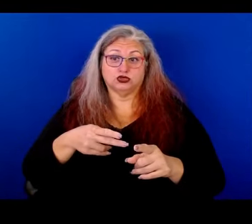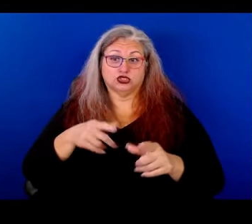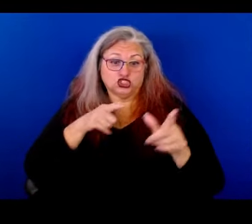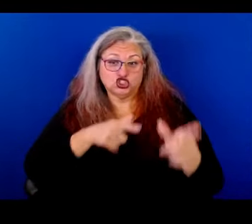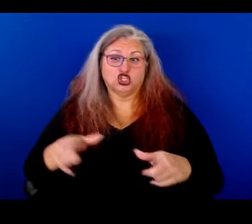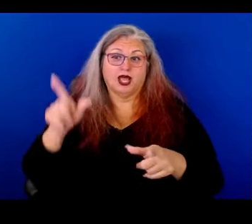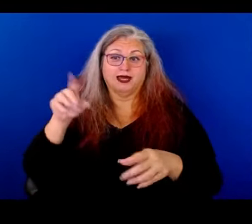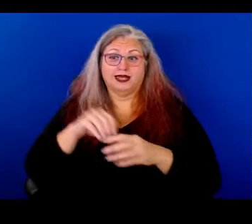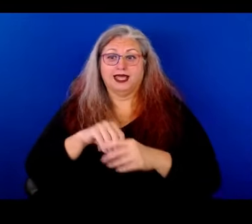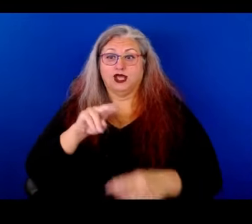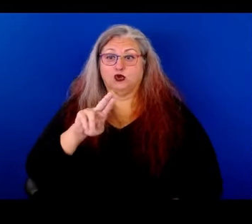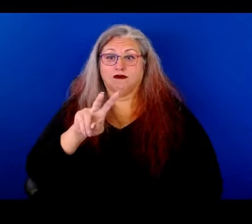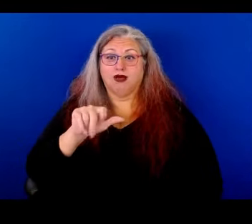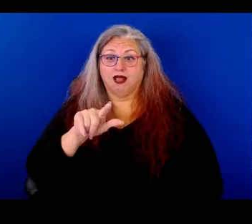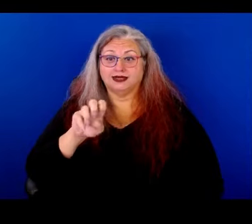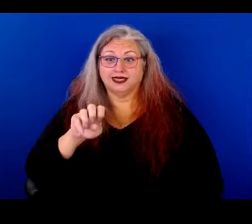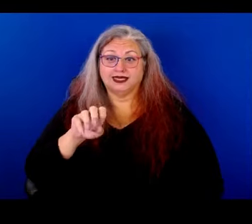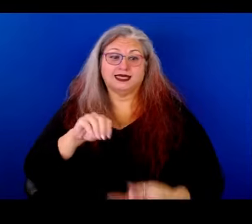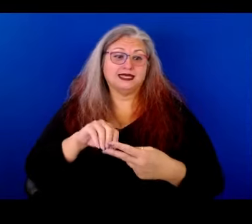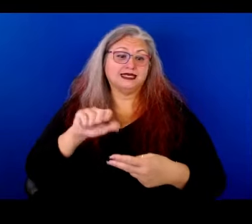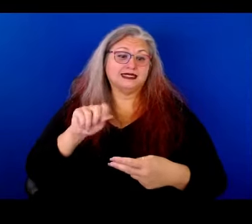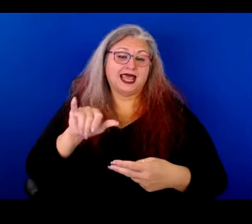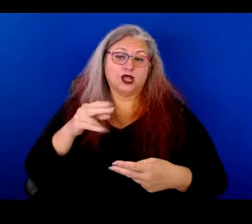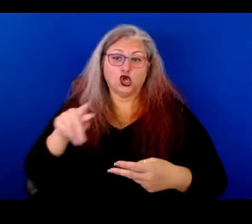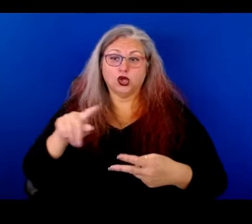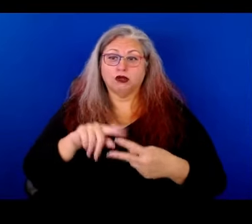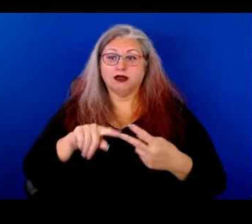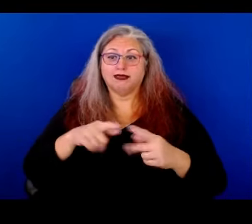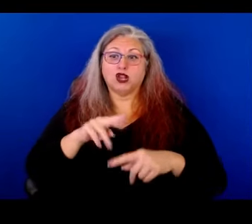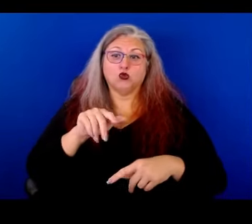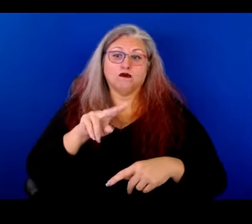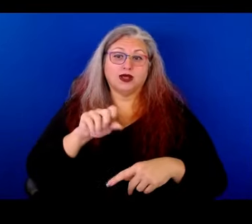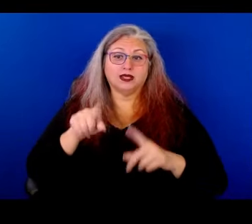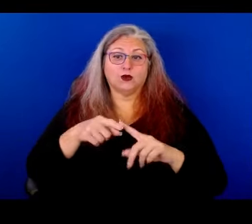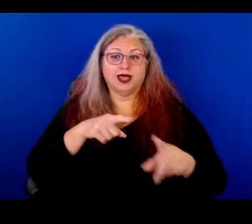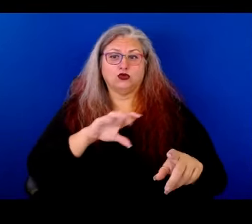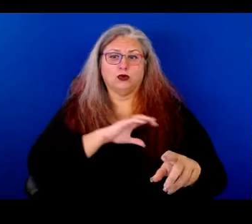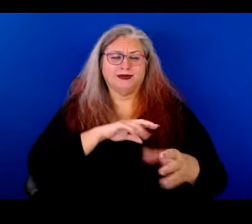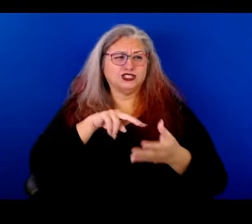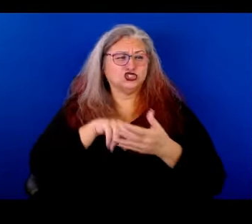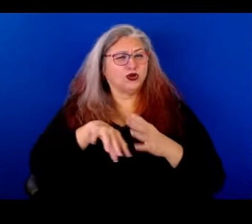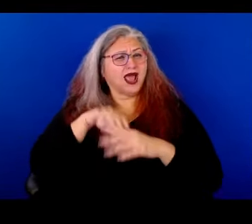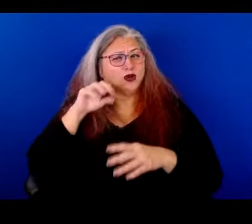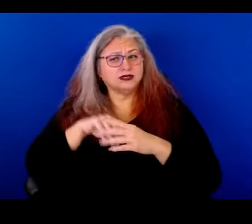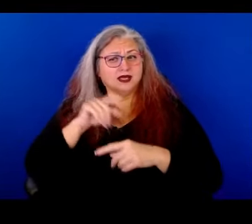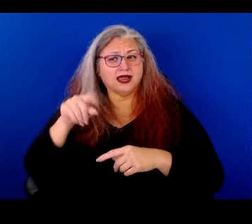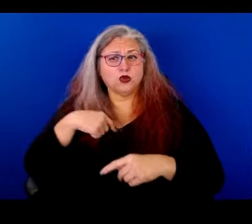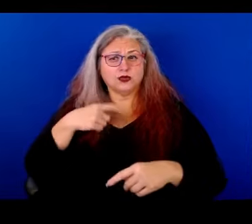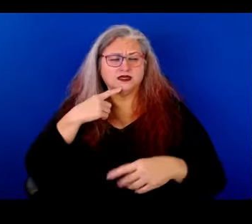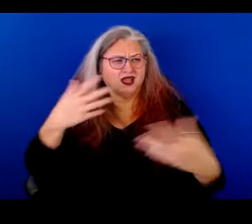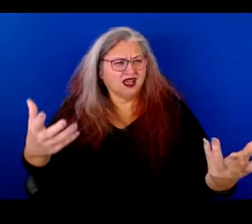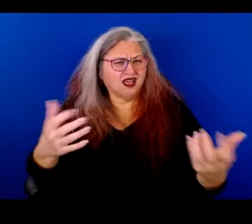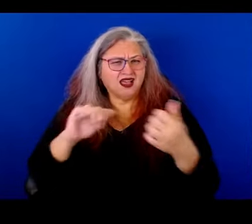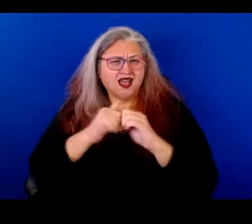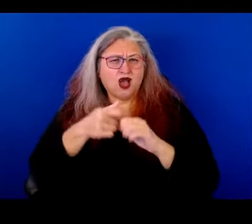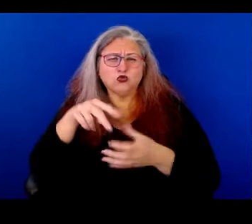to pieces in Uvalde and Sandy Hook, and in Uvalde when the police stood outside and we said, how do